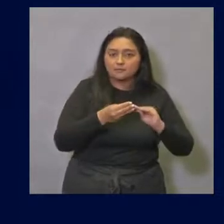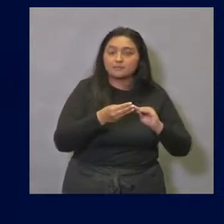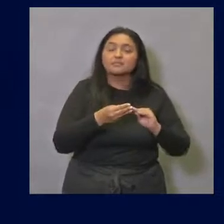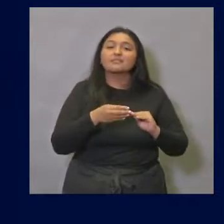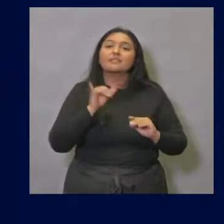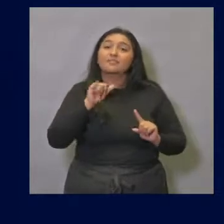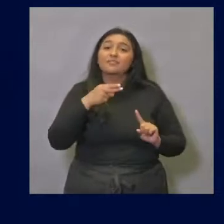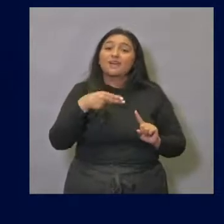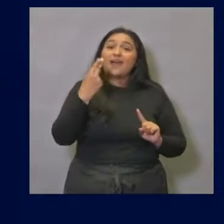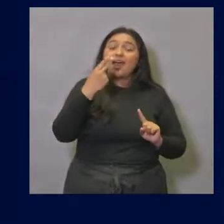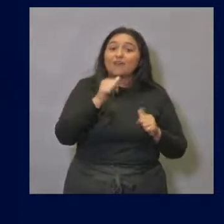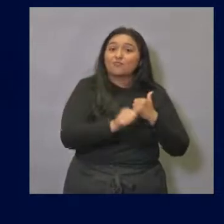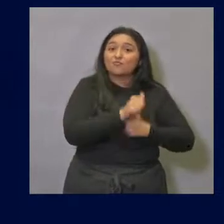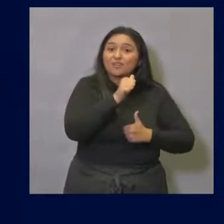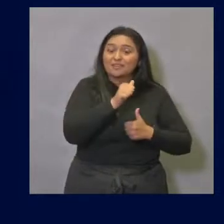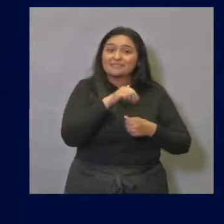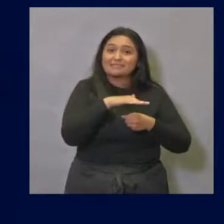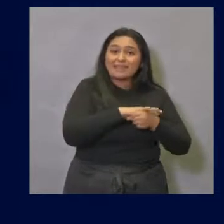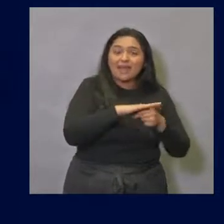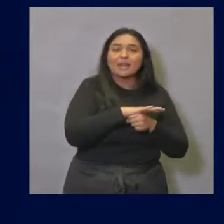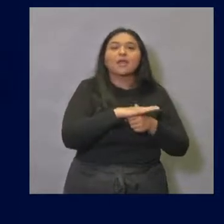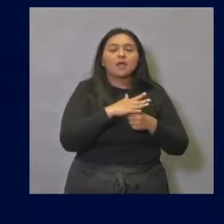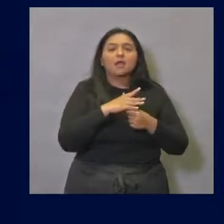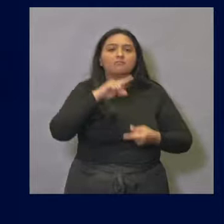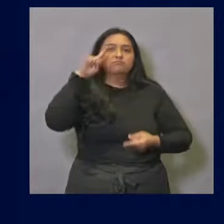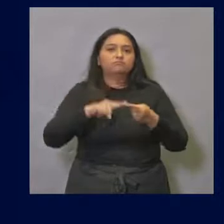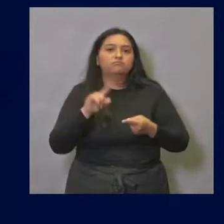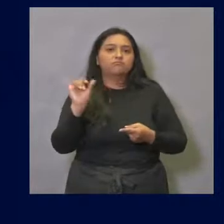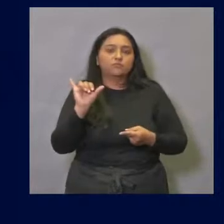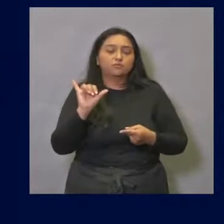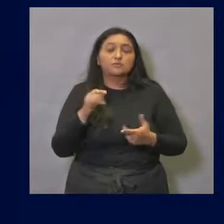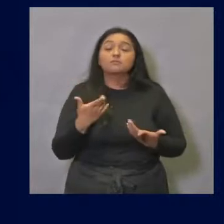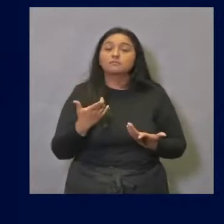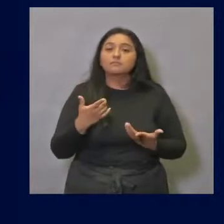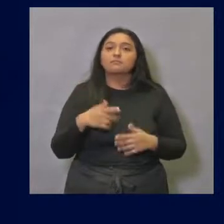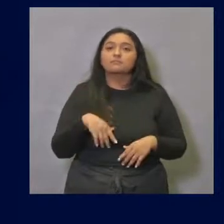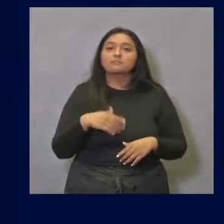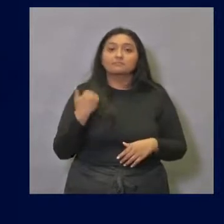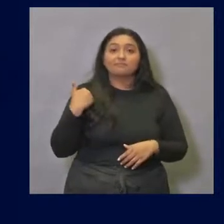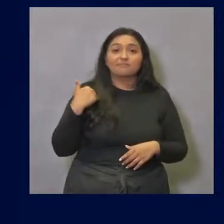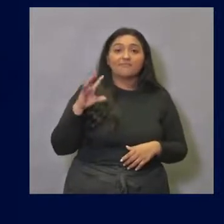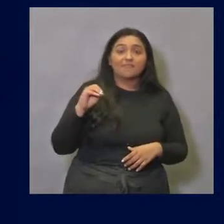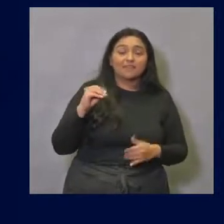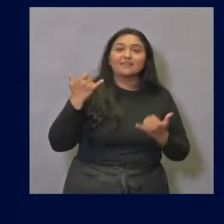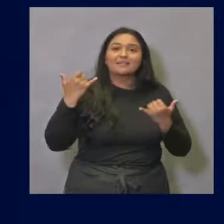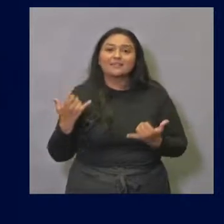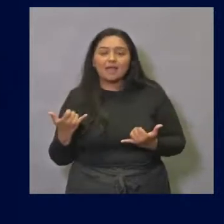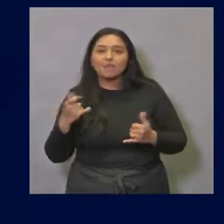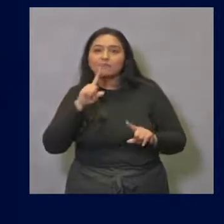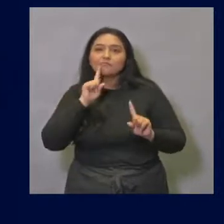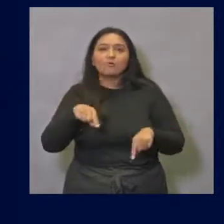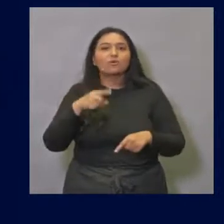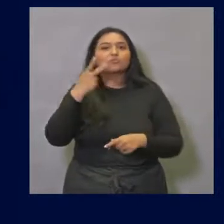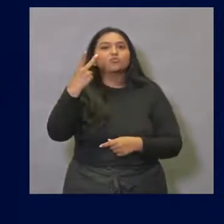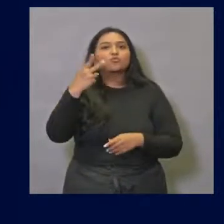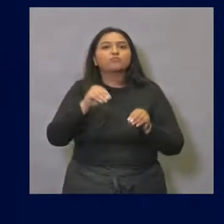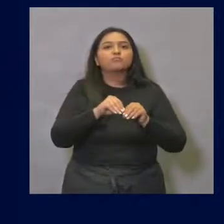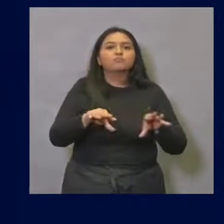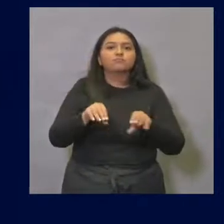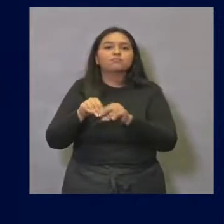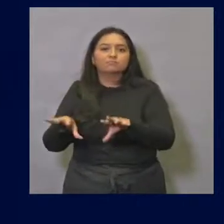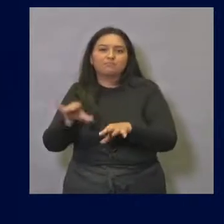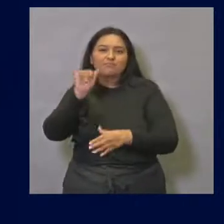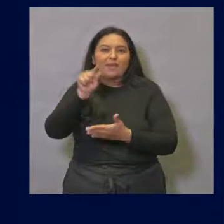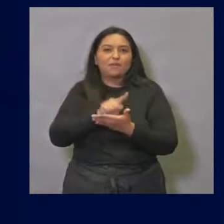settings have also decreased, and we reported only 2 outbreaks at homeless settings in the week, again, of March